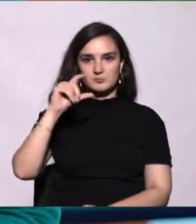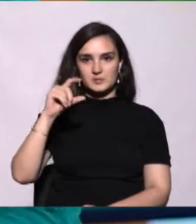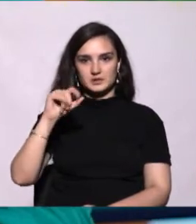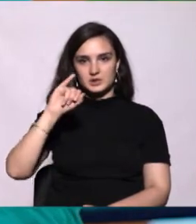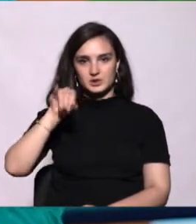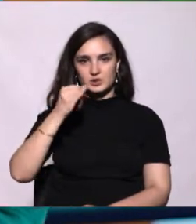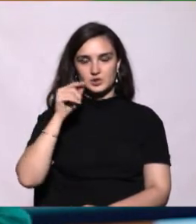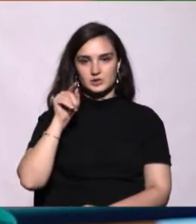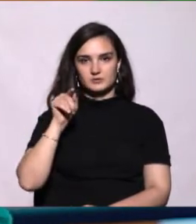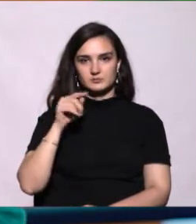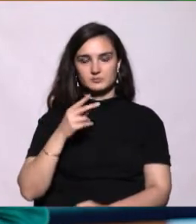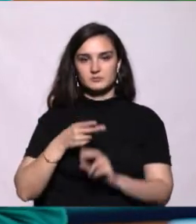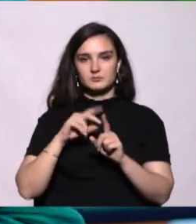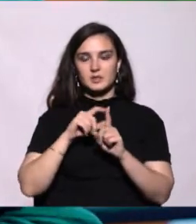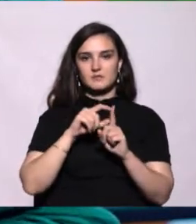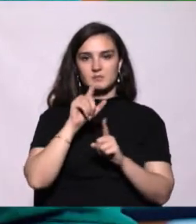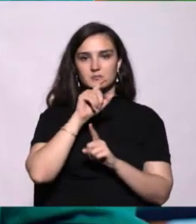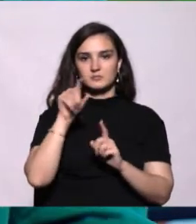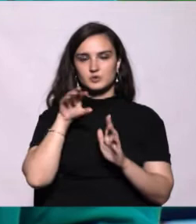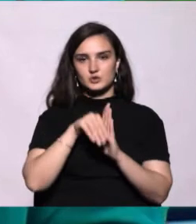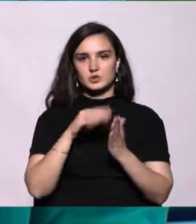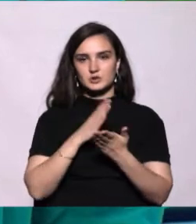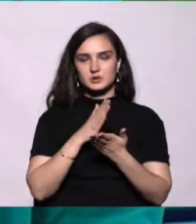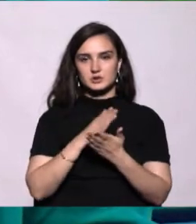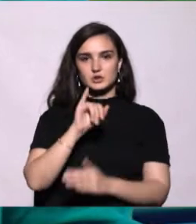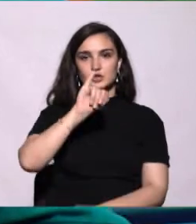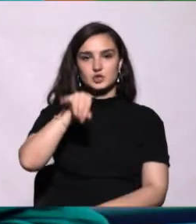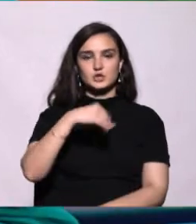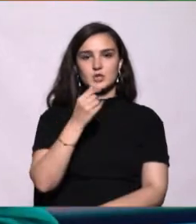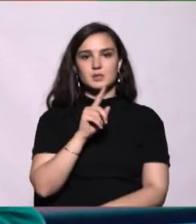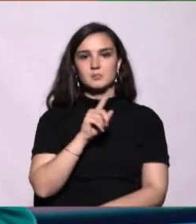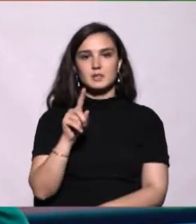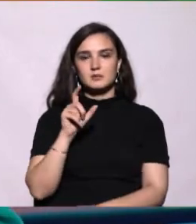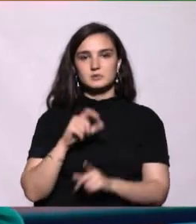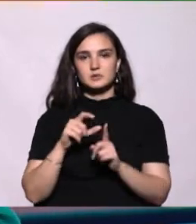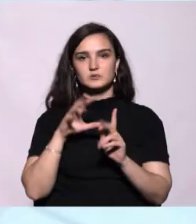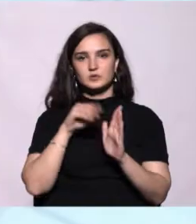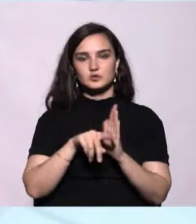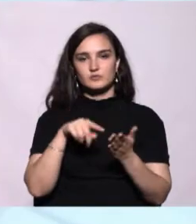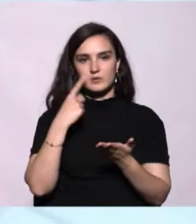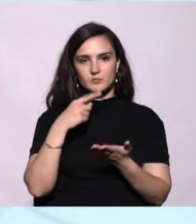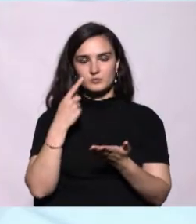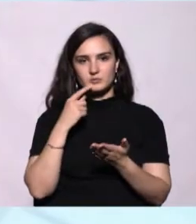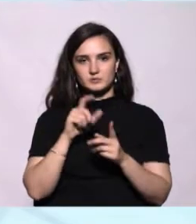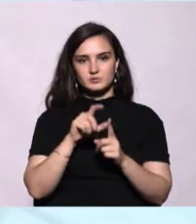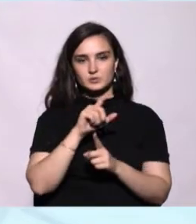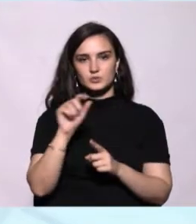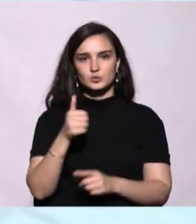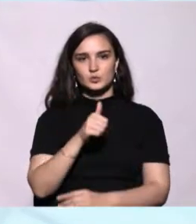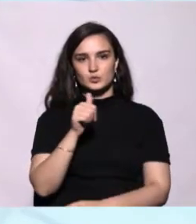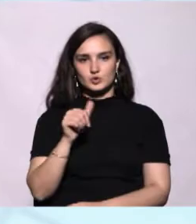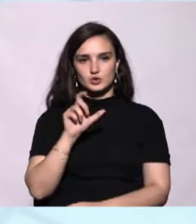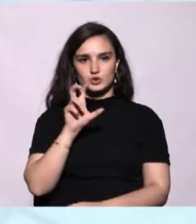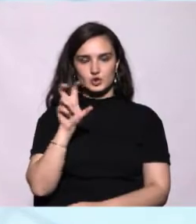Good. In the alphabet, it is J, but in the word, we pronounce this letter as